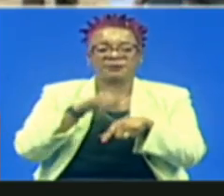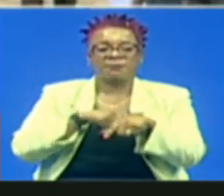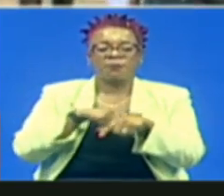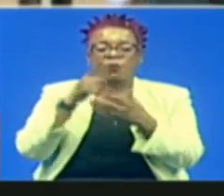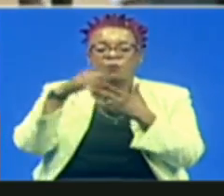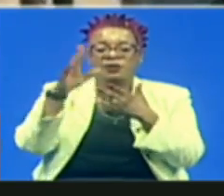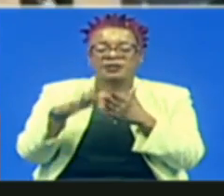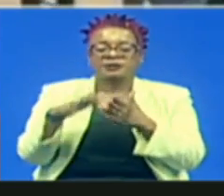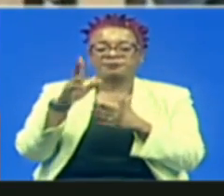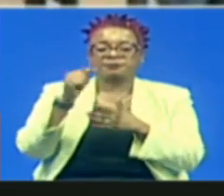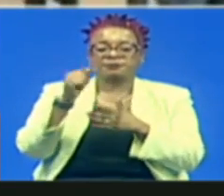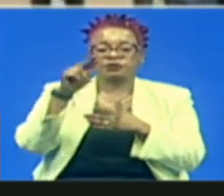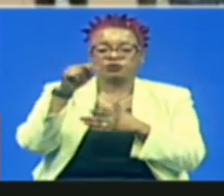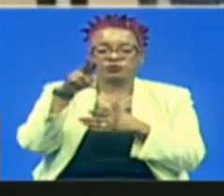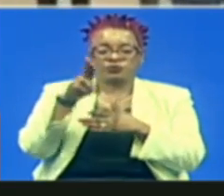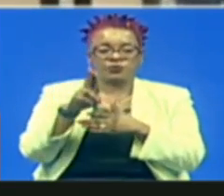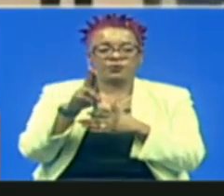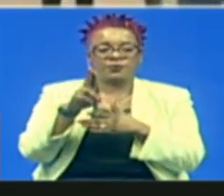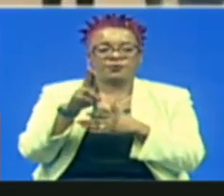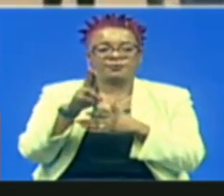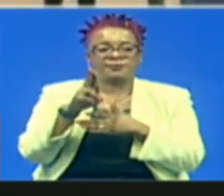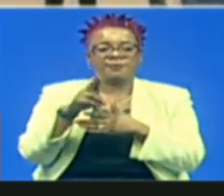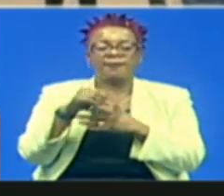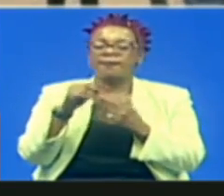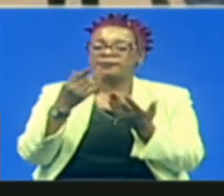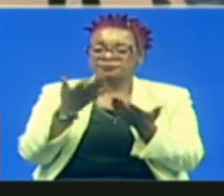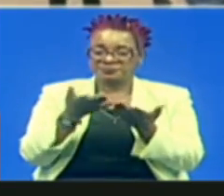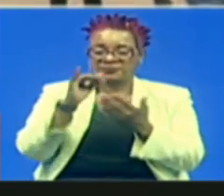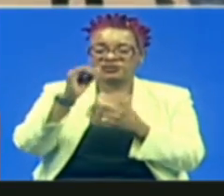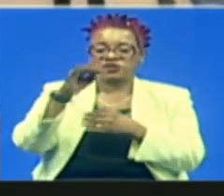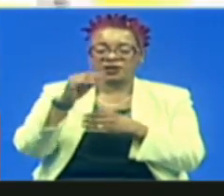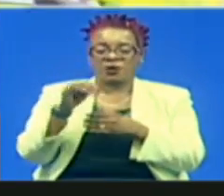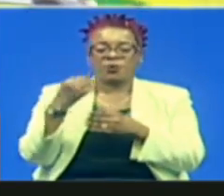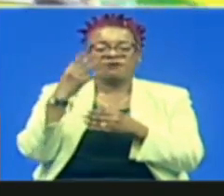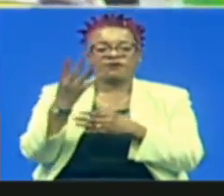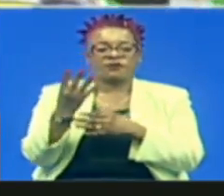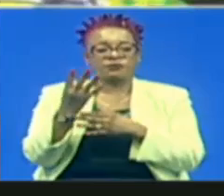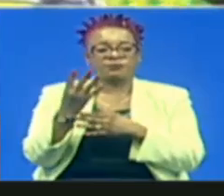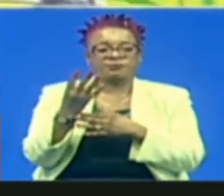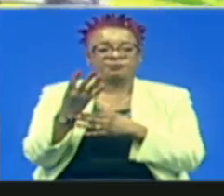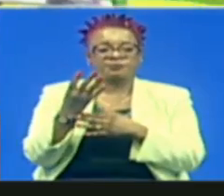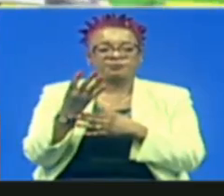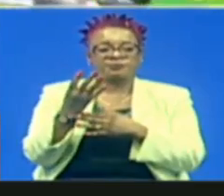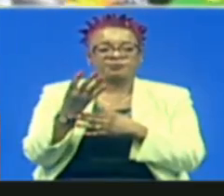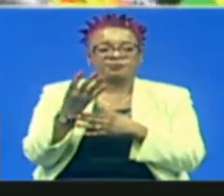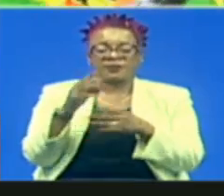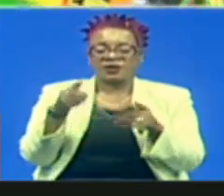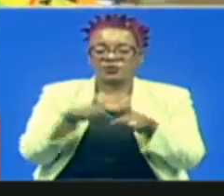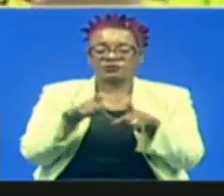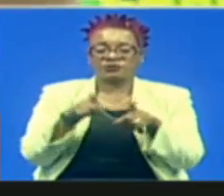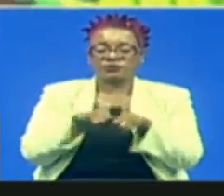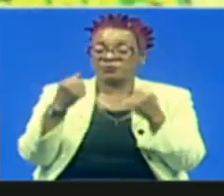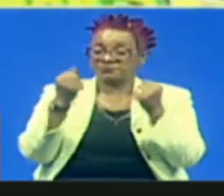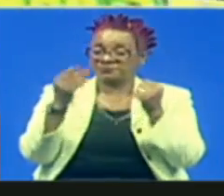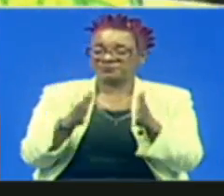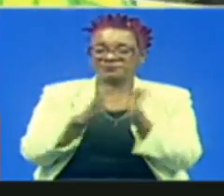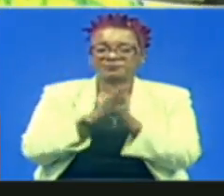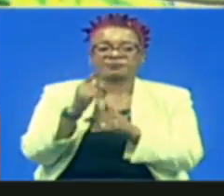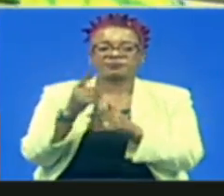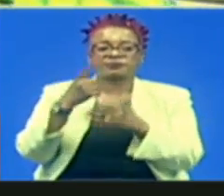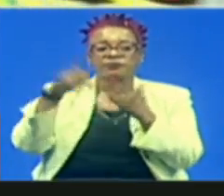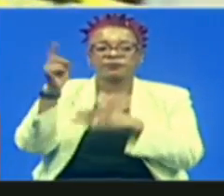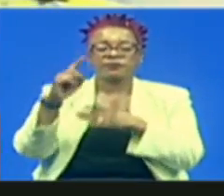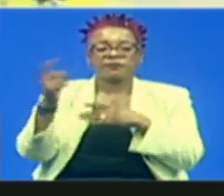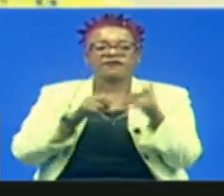Tundo. Double Safari Rally winner Boldev Chaga will be fourth off the ramp, while starting fifth is the only driver to have won the Safari Rally